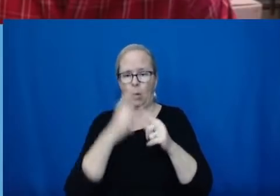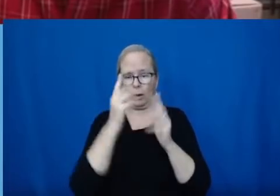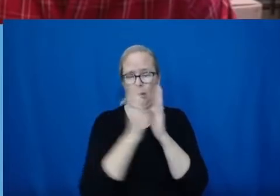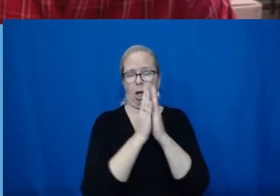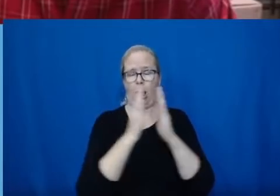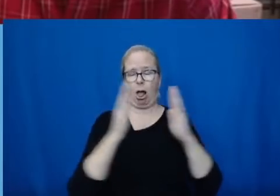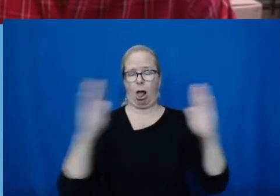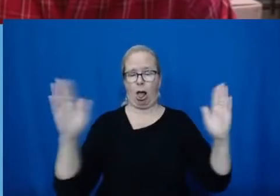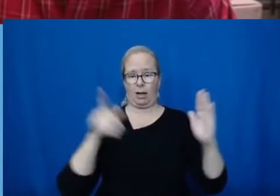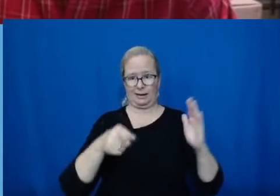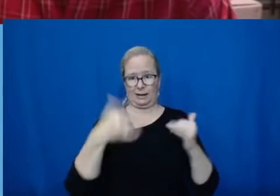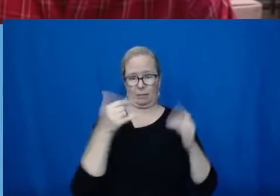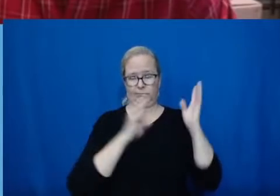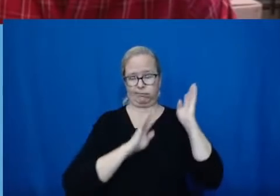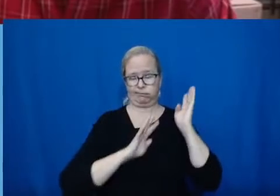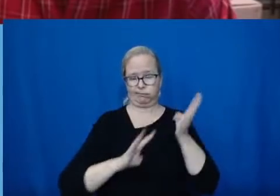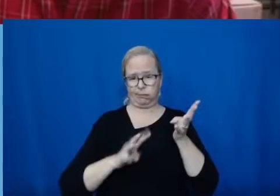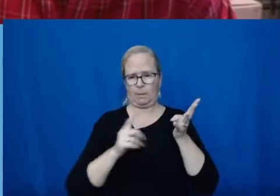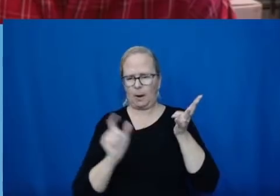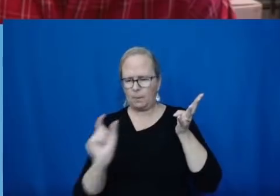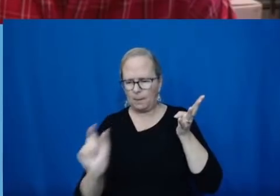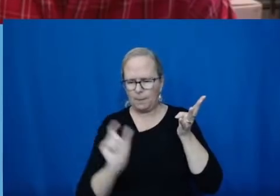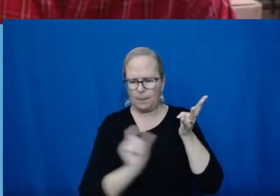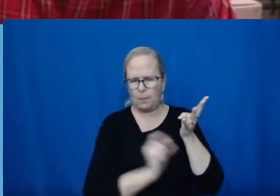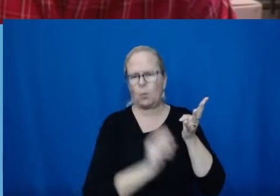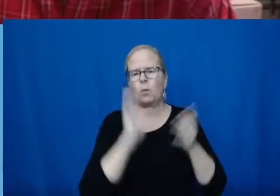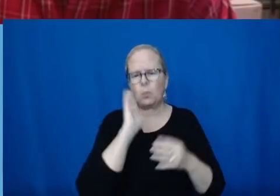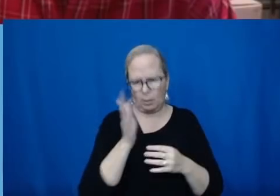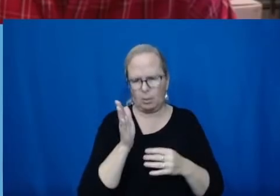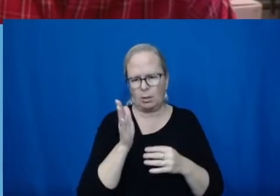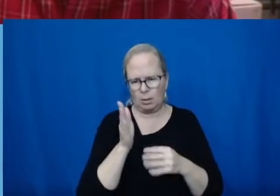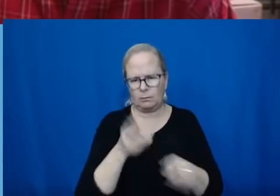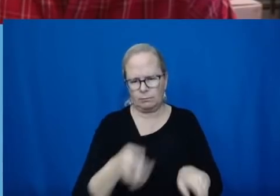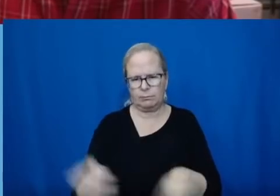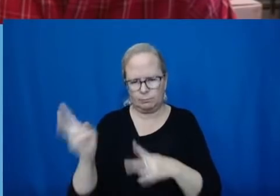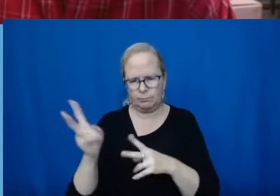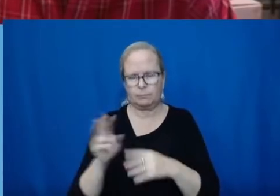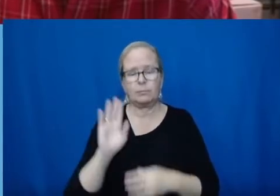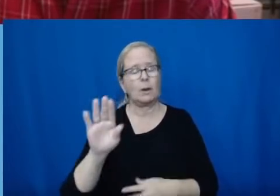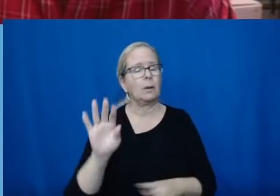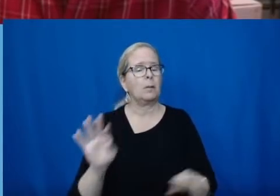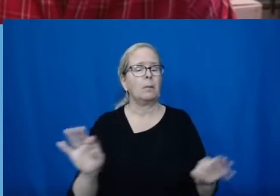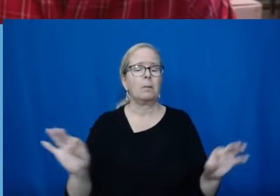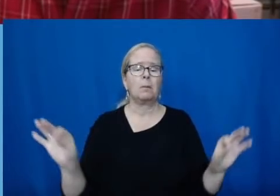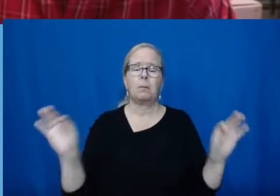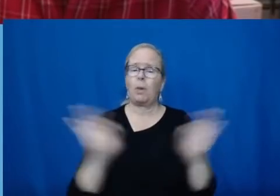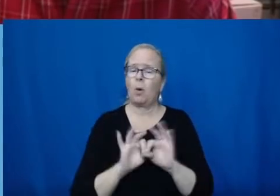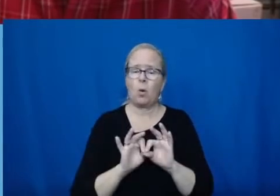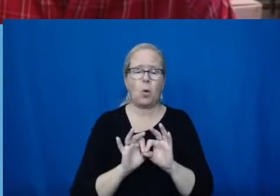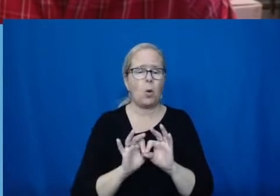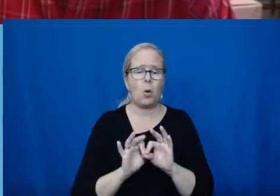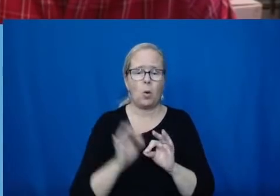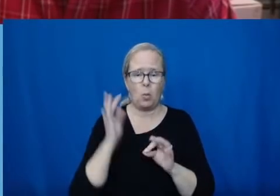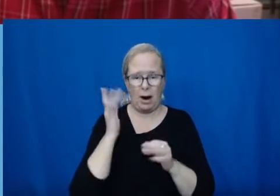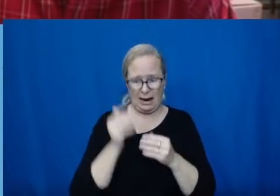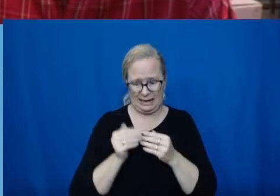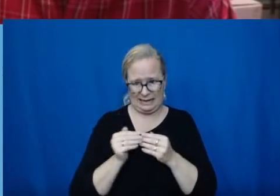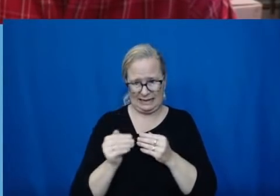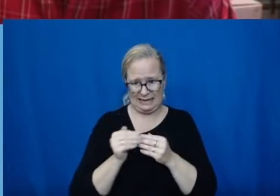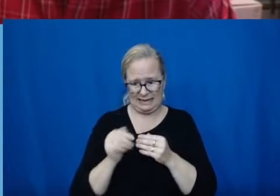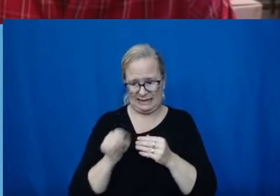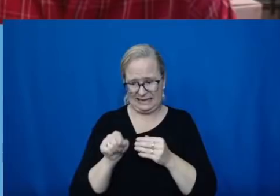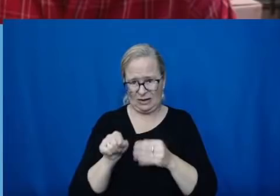long weekend, how severe those numbers really are and how significant the crunch really still